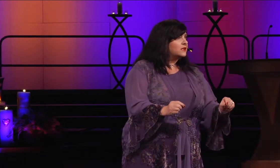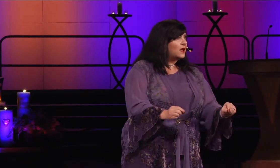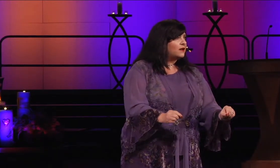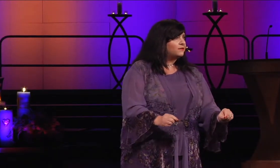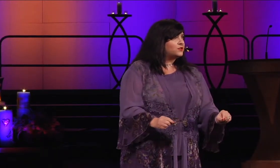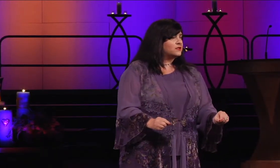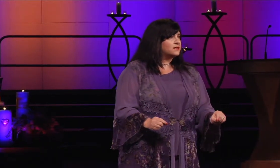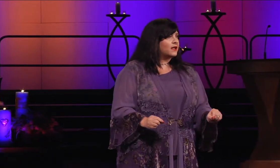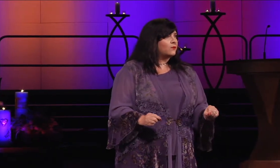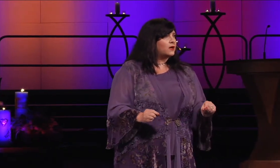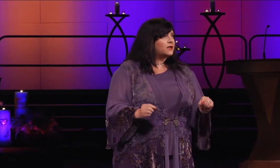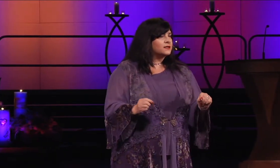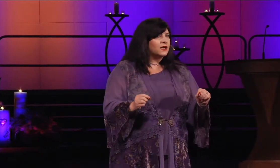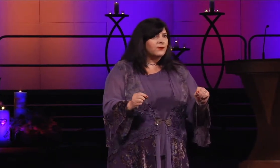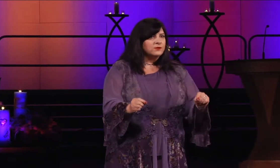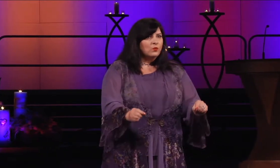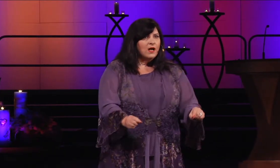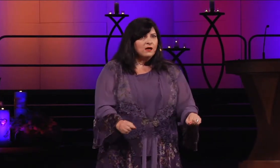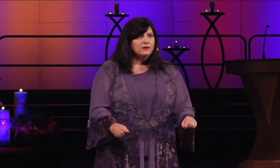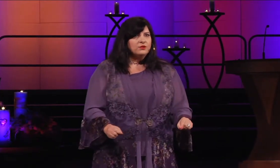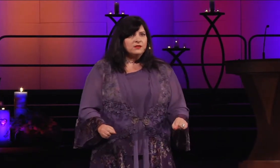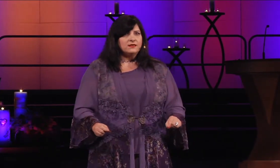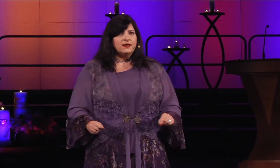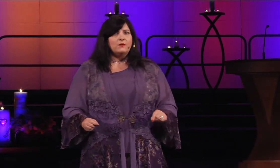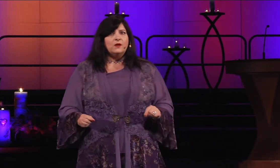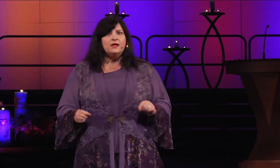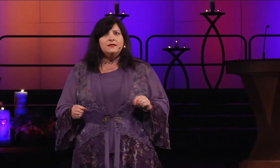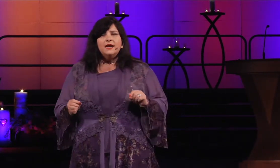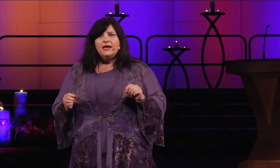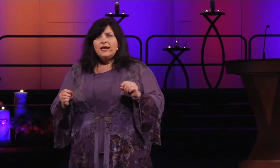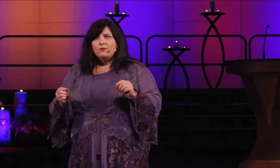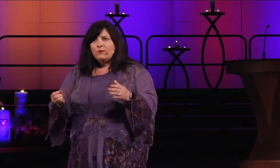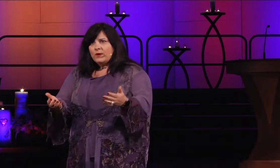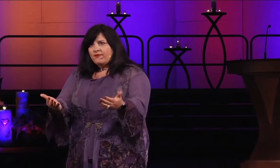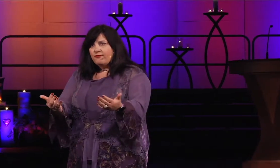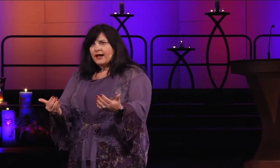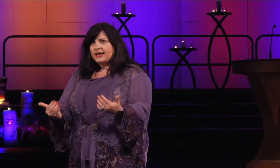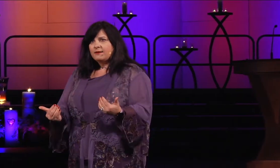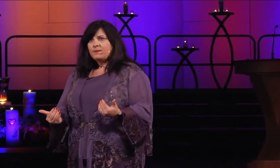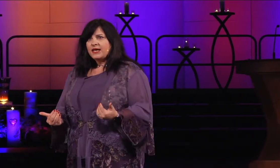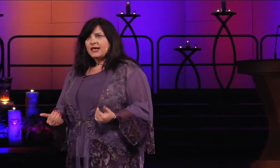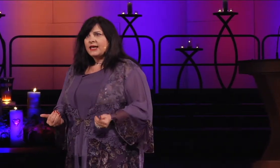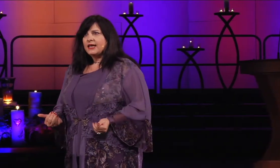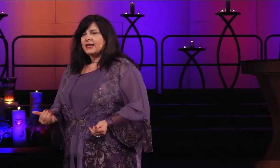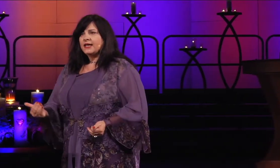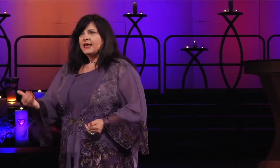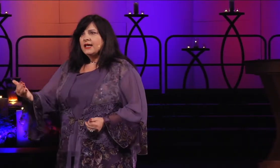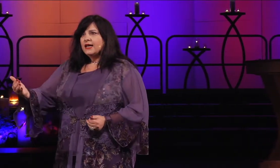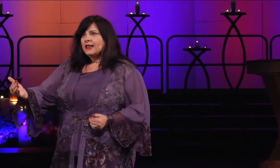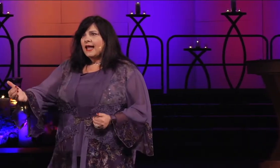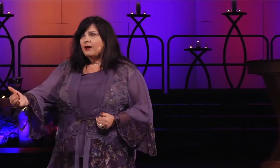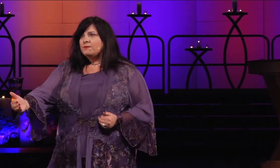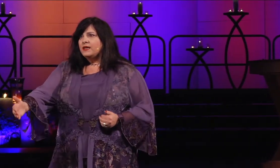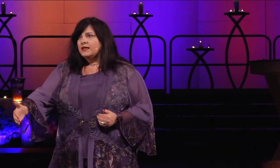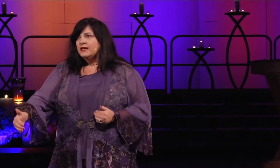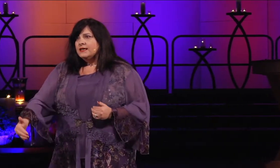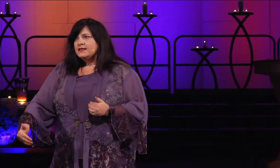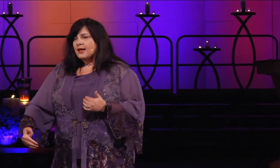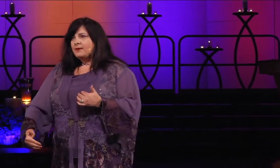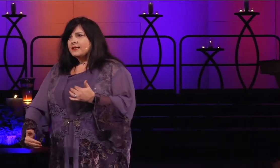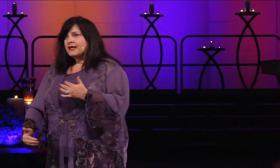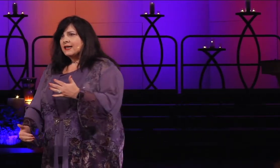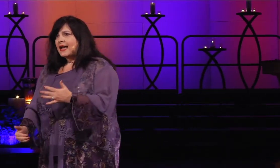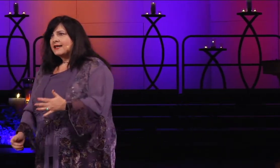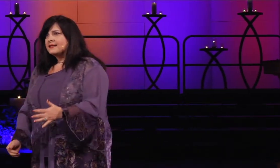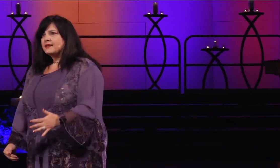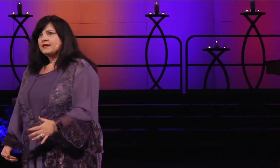I was loved just as I was, and I was welcome just as I was, and invited me in and allowed me to